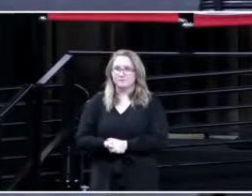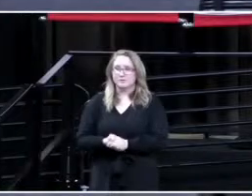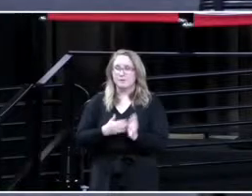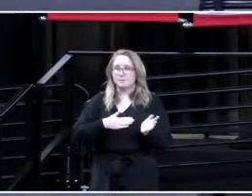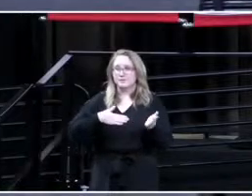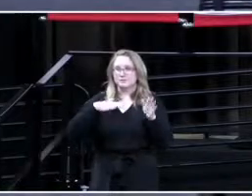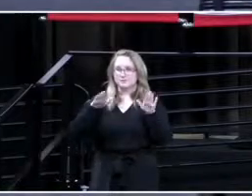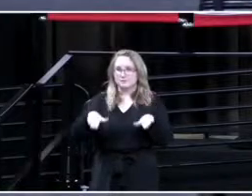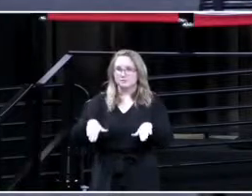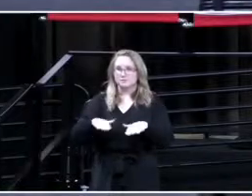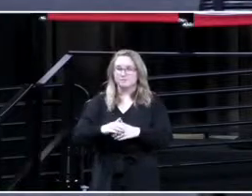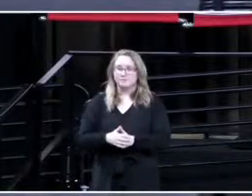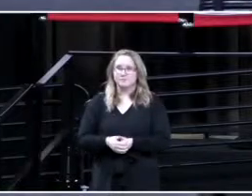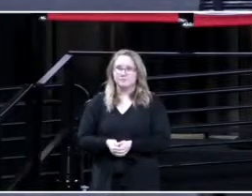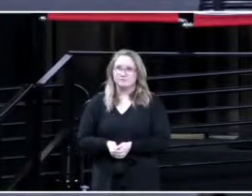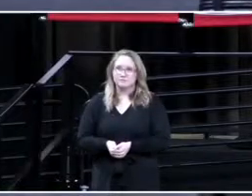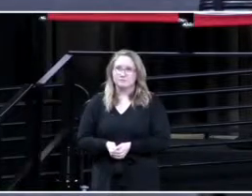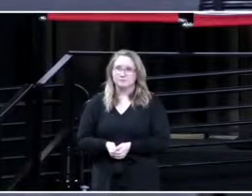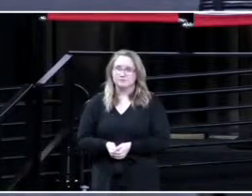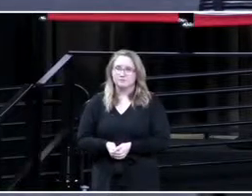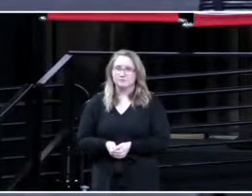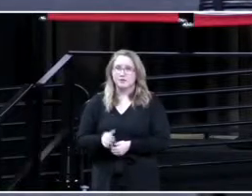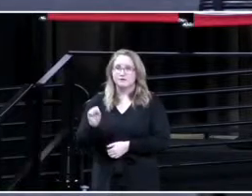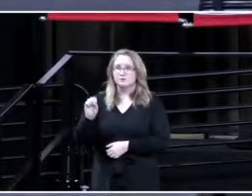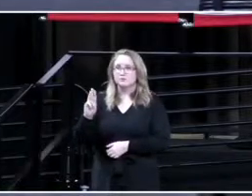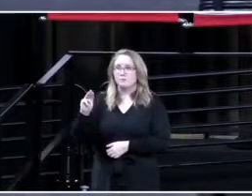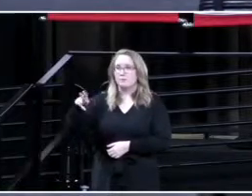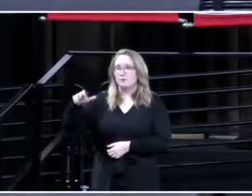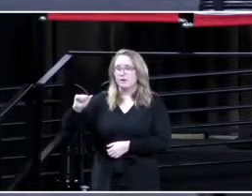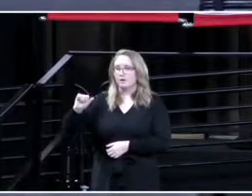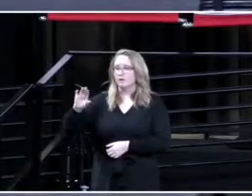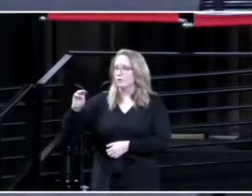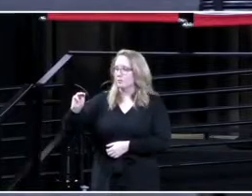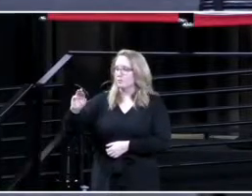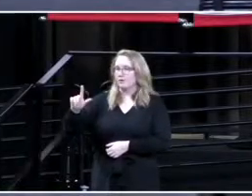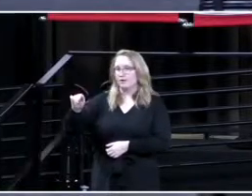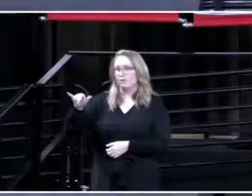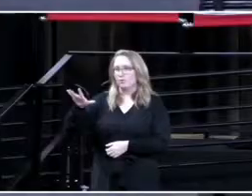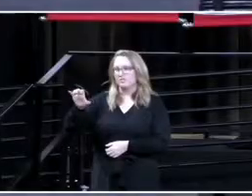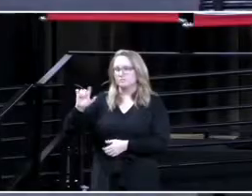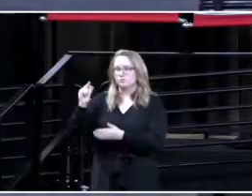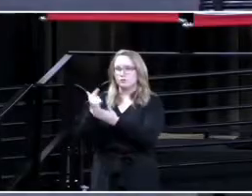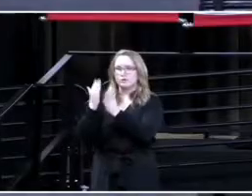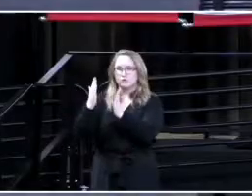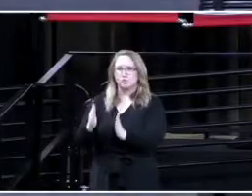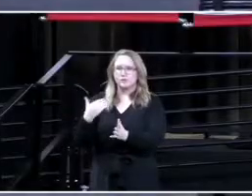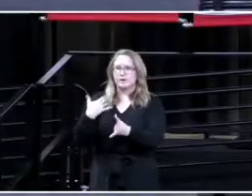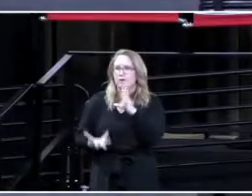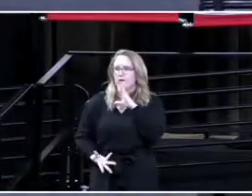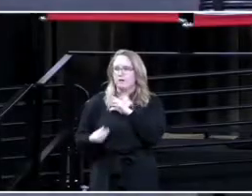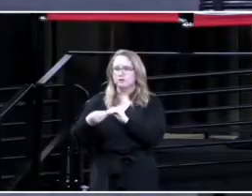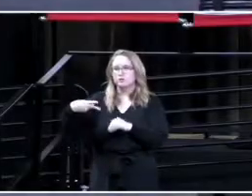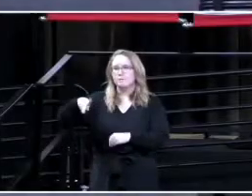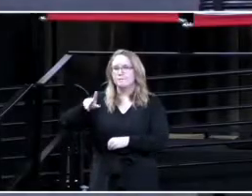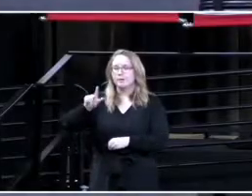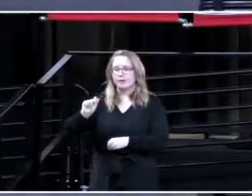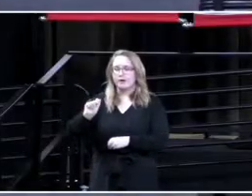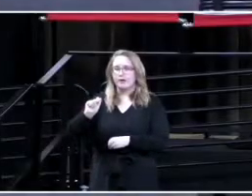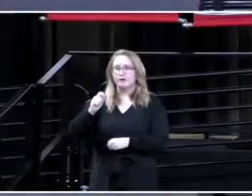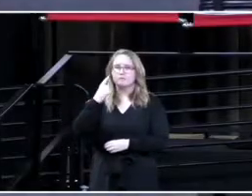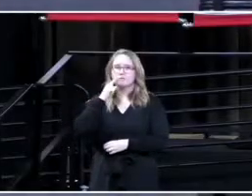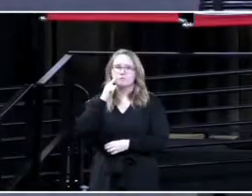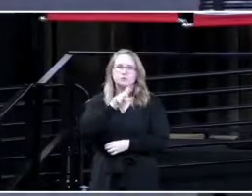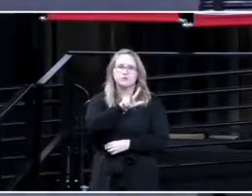Please be seated. Summa cum laude graduates have earned an overall and cumulative grade point average